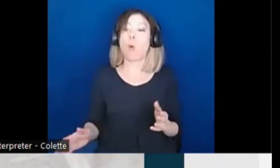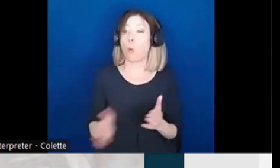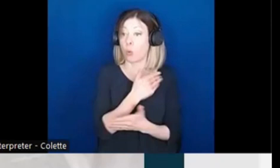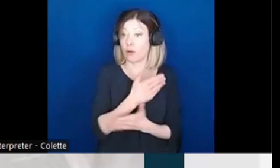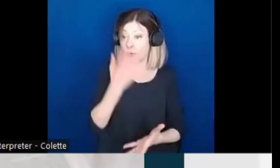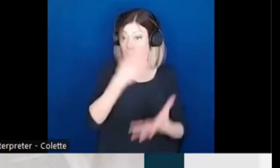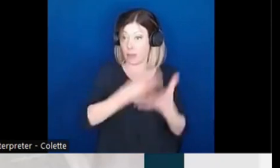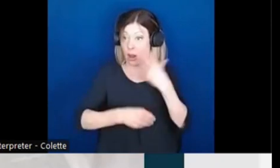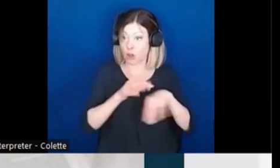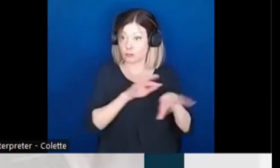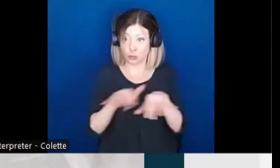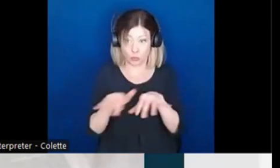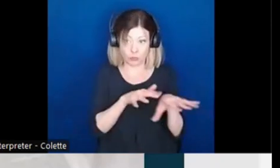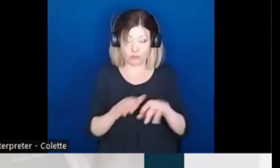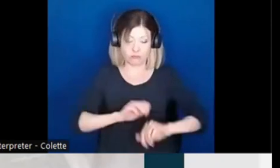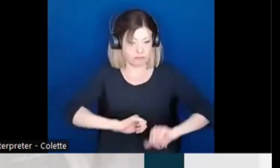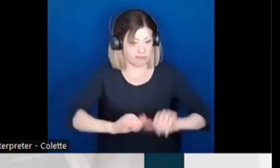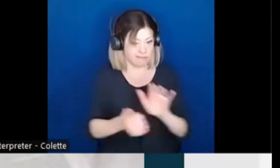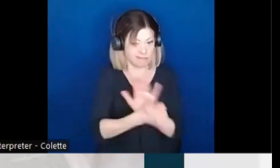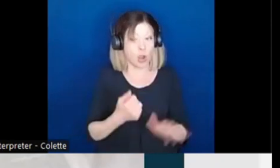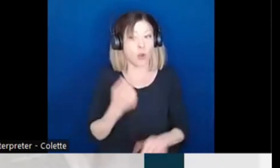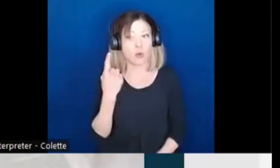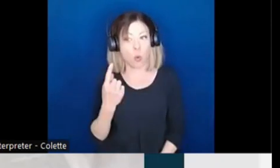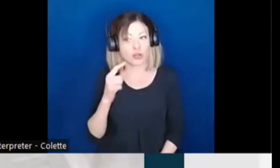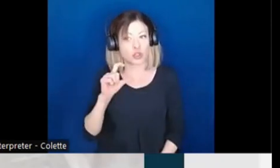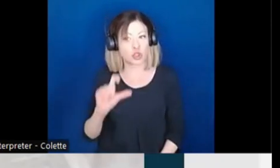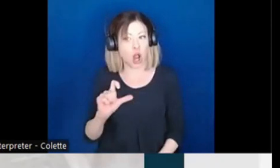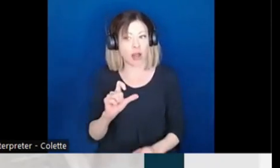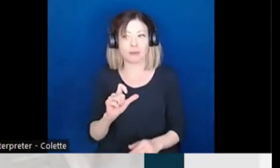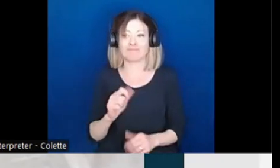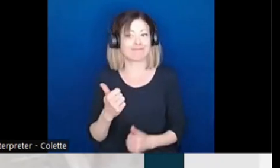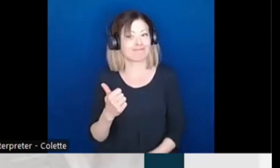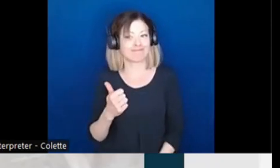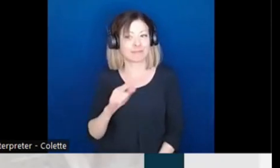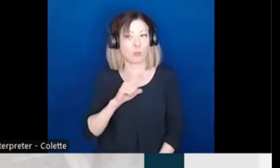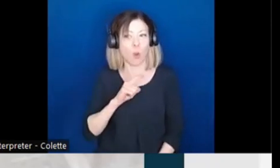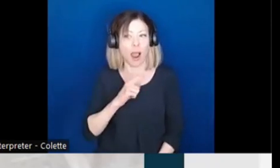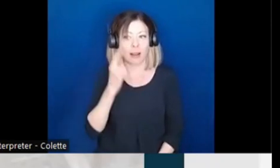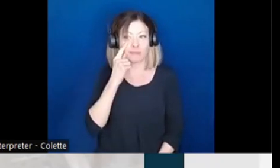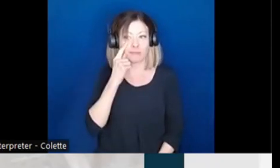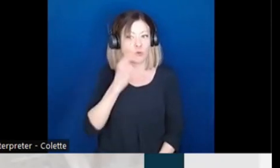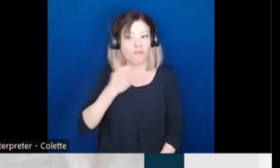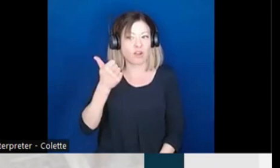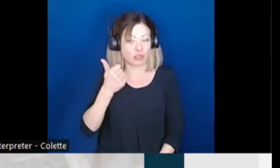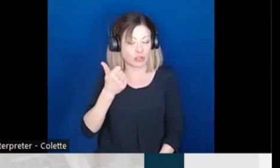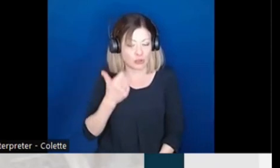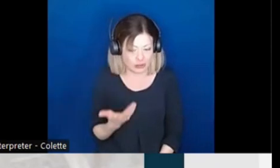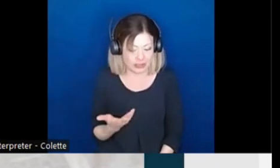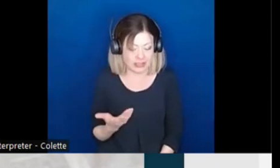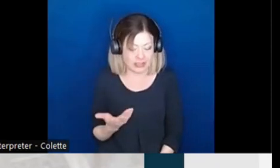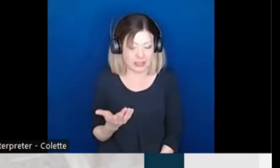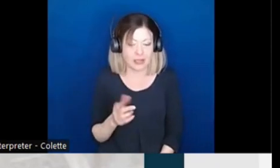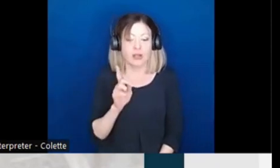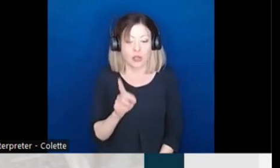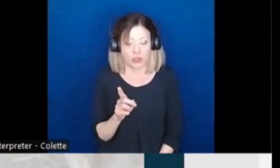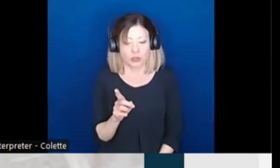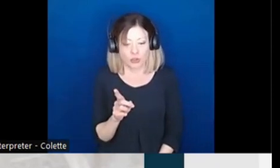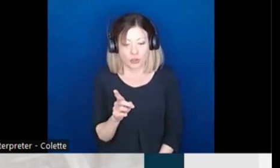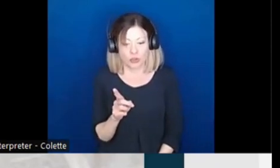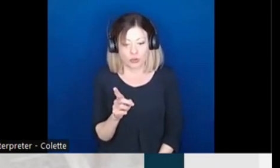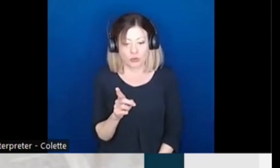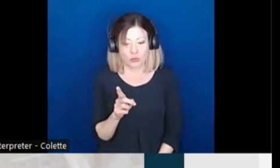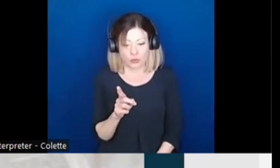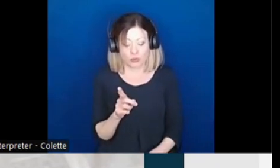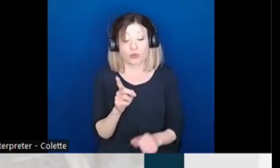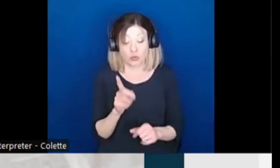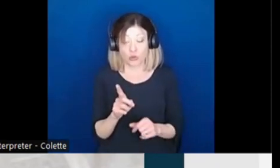who was too short-sighted. This is a room where Patrick would teach his children. So they were largely self-taught. Sorry,